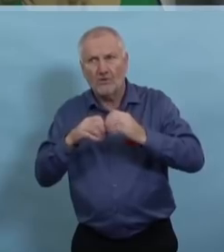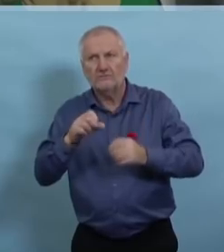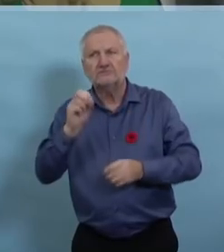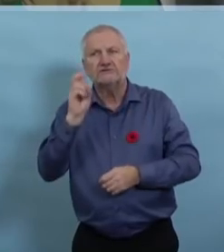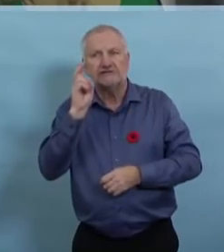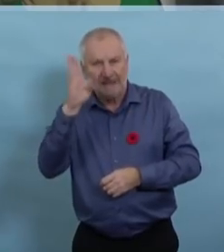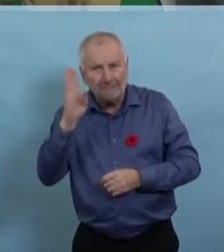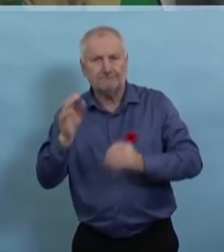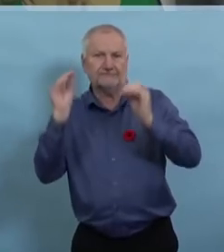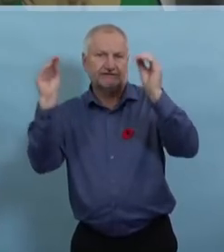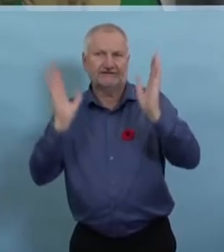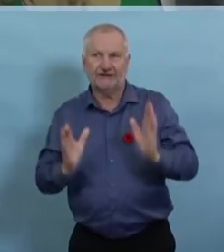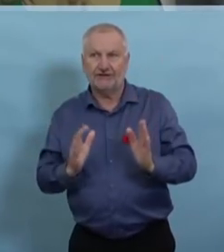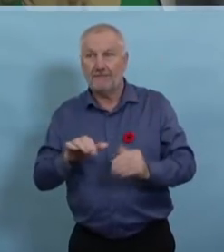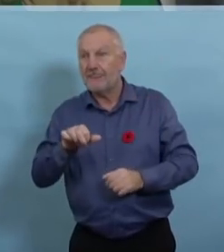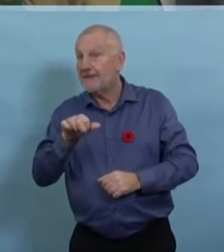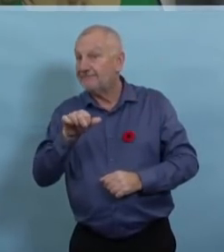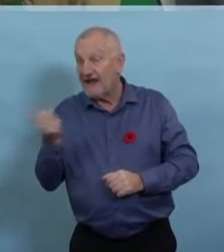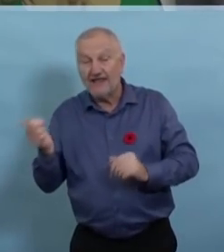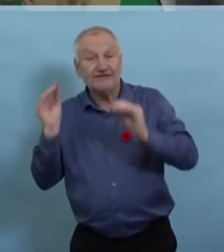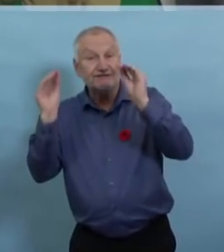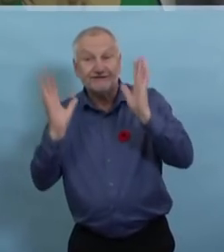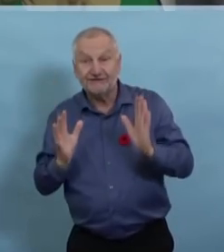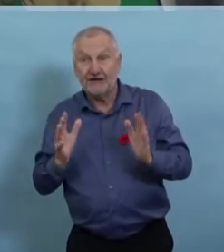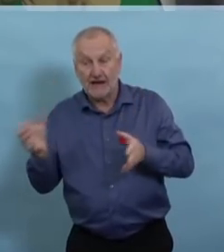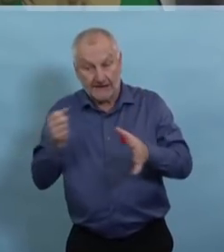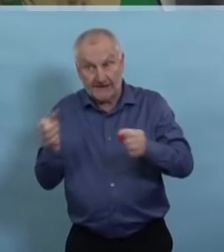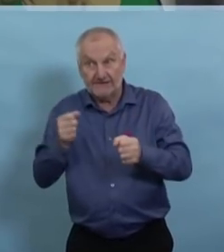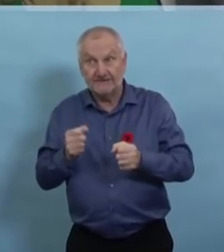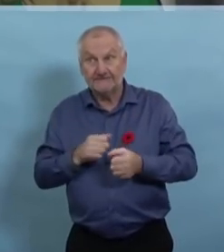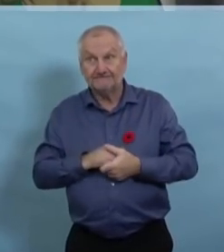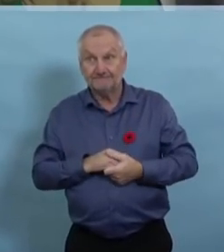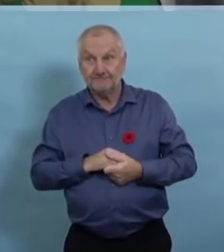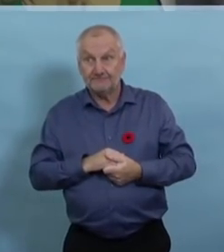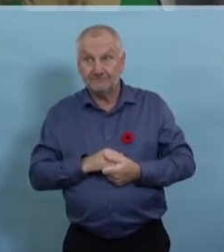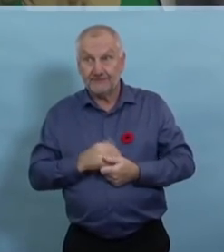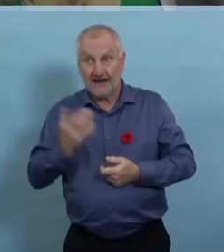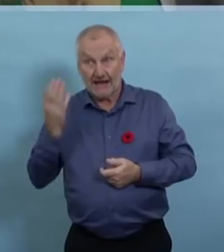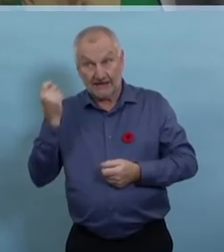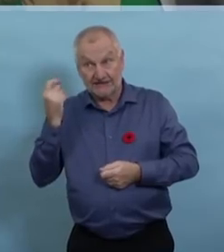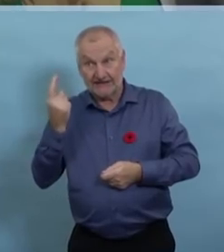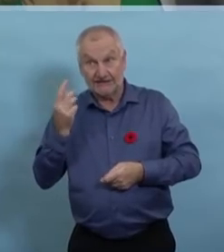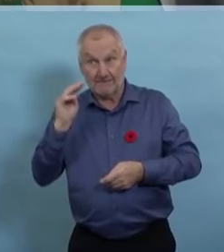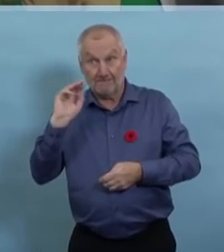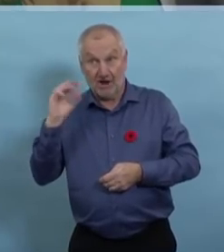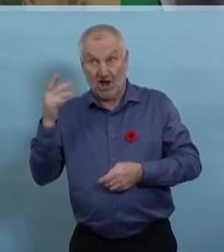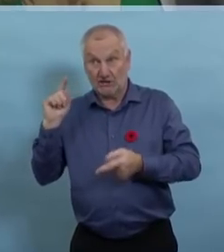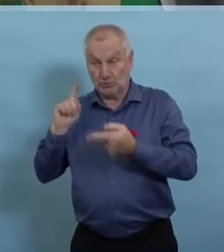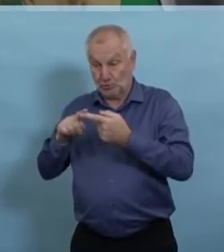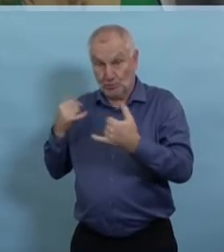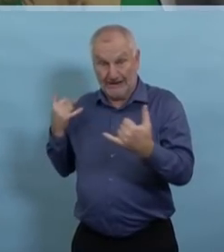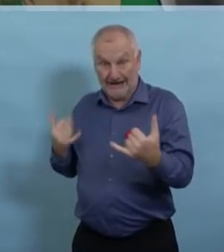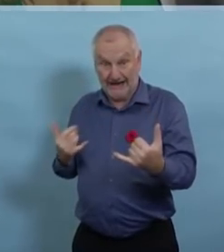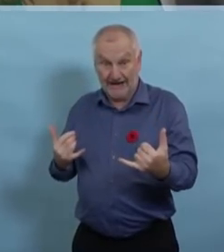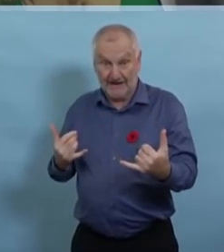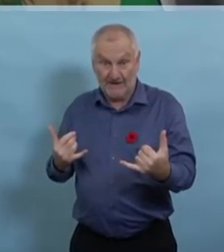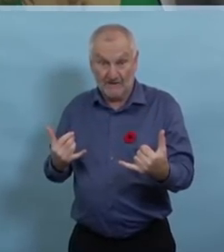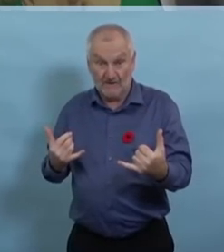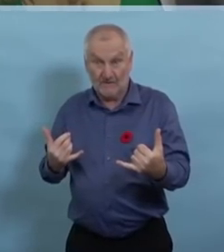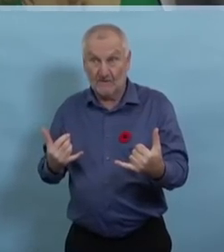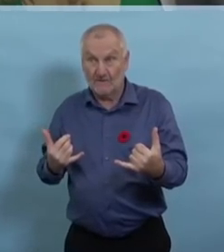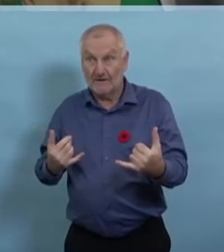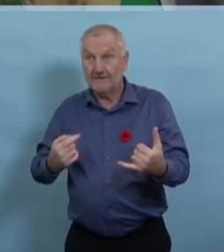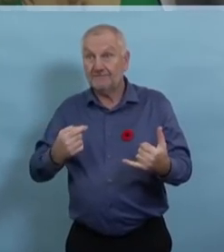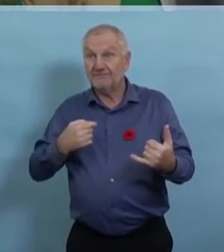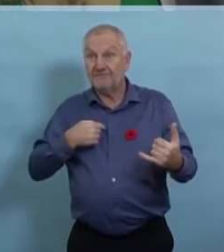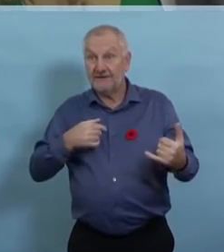the beginning, from our understanding, since March, there's been about 400 additional teachers that have been hired across the system,